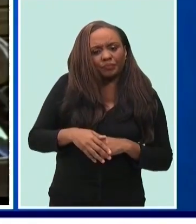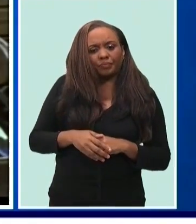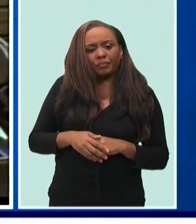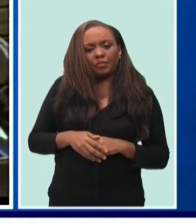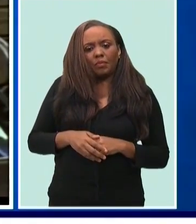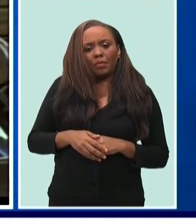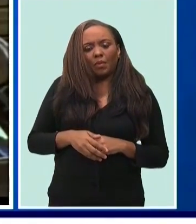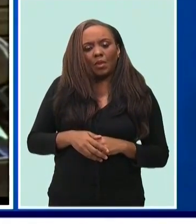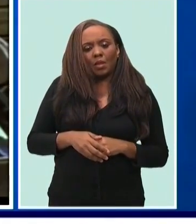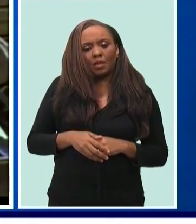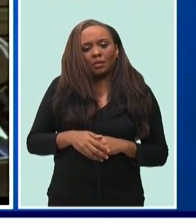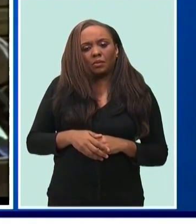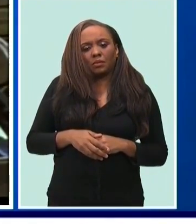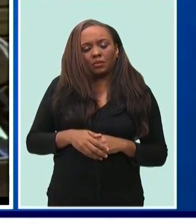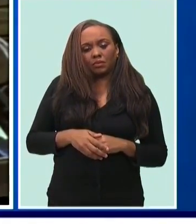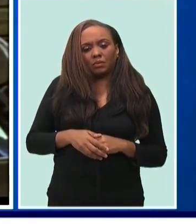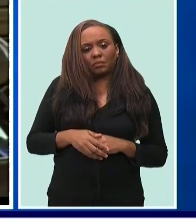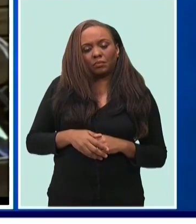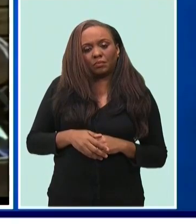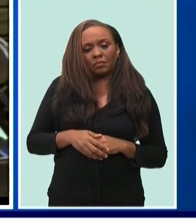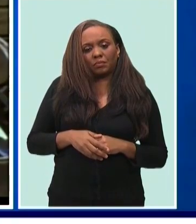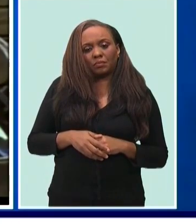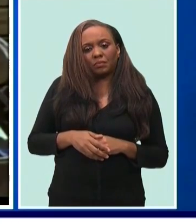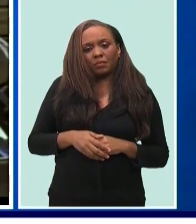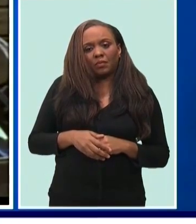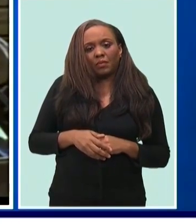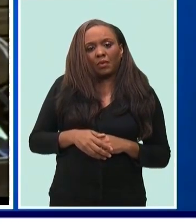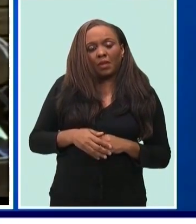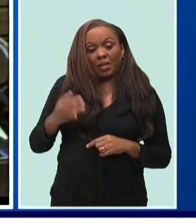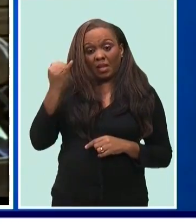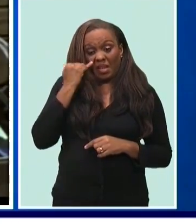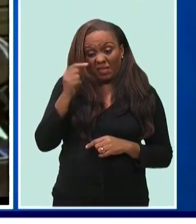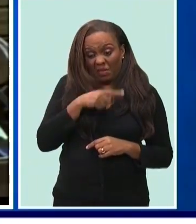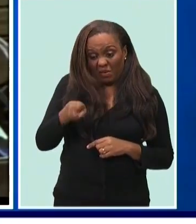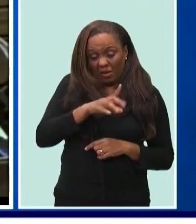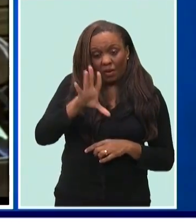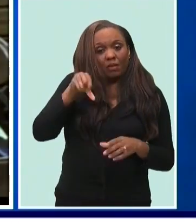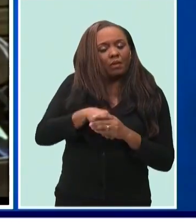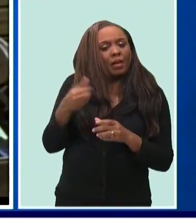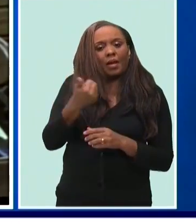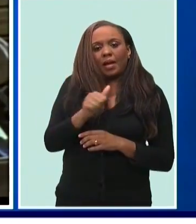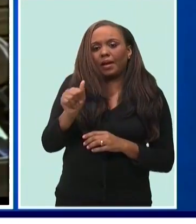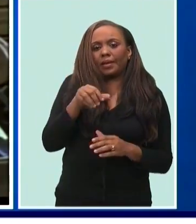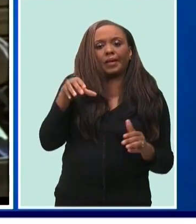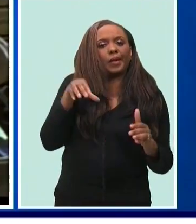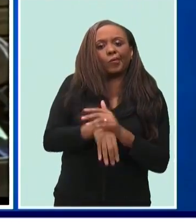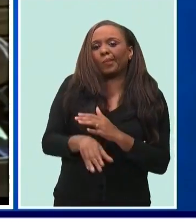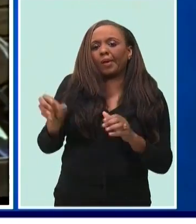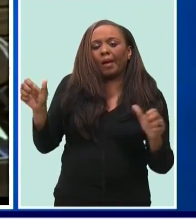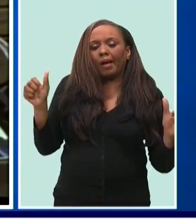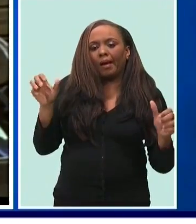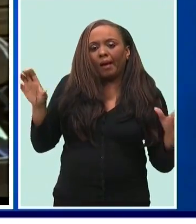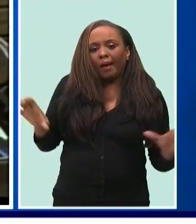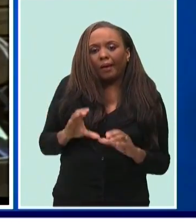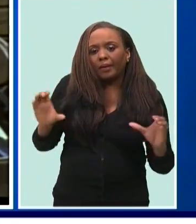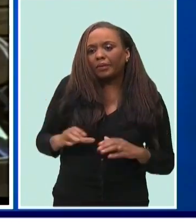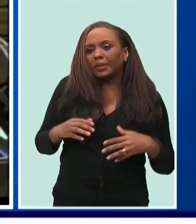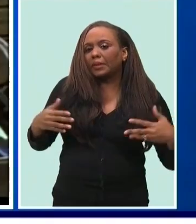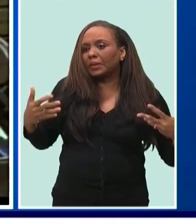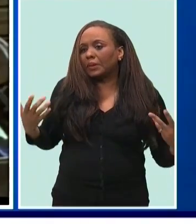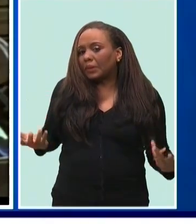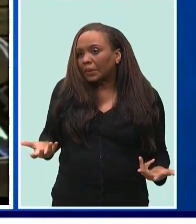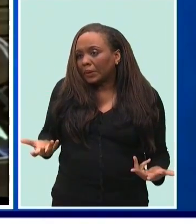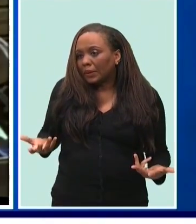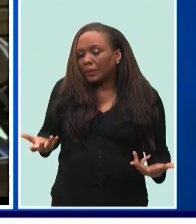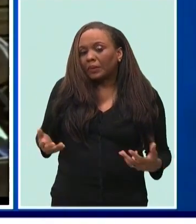are allowed to escape the net while others are brought